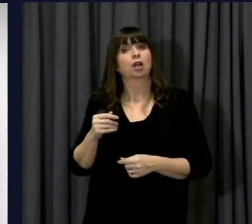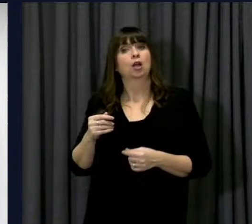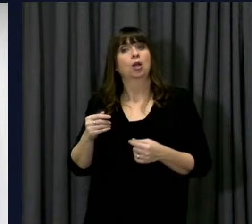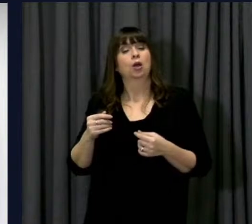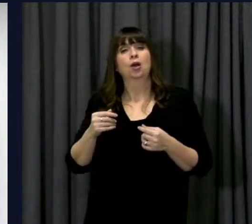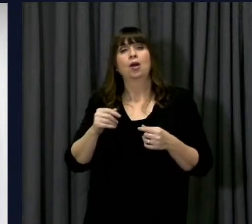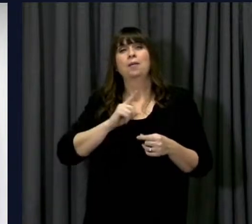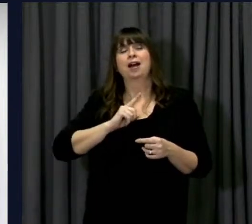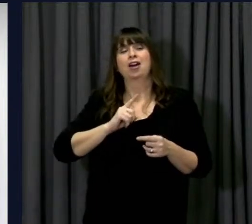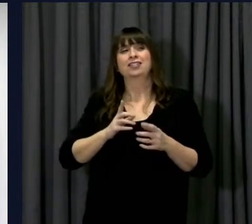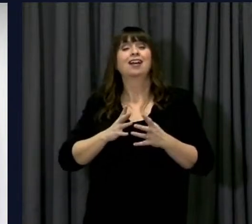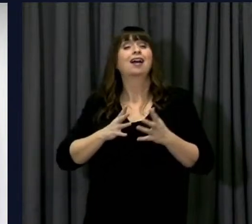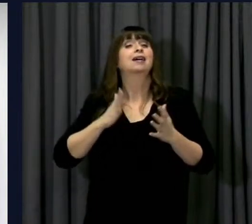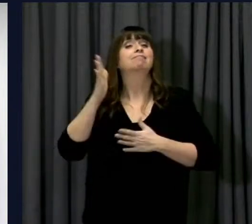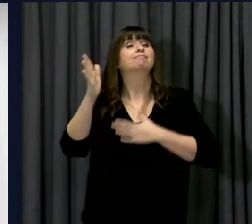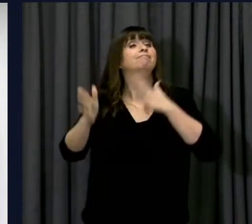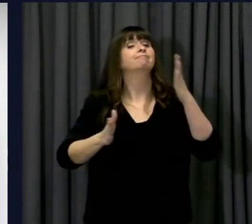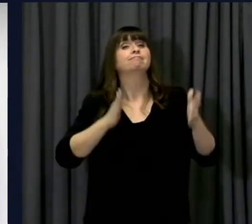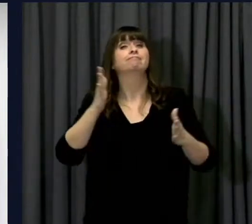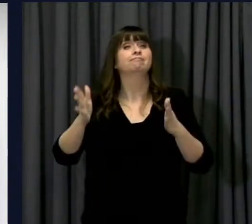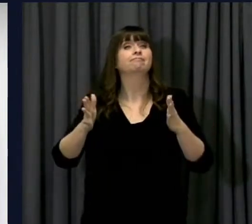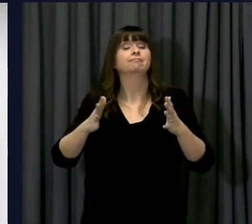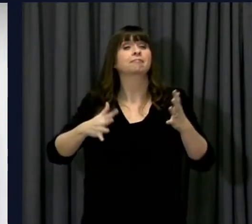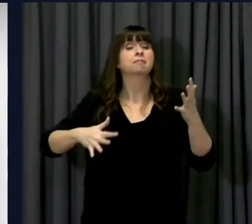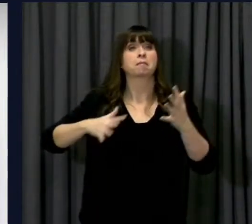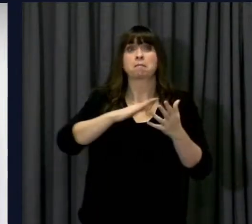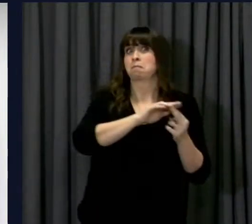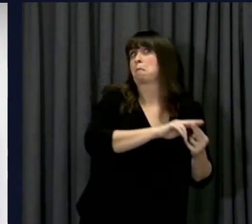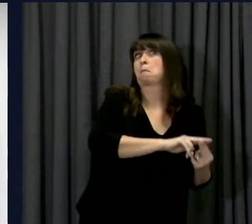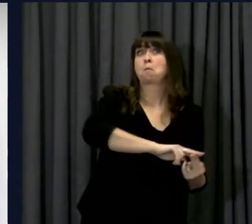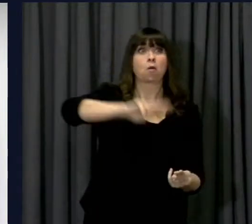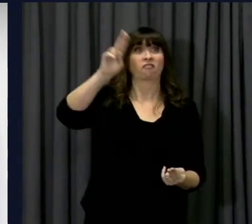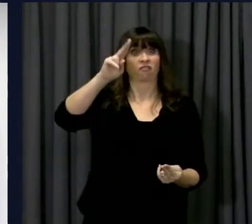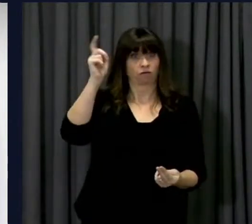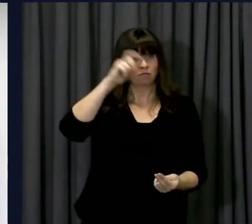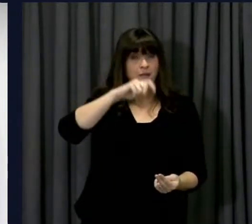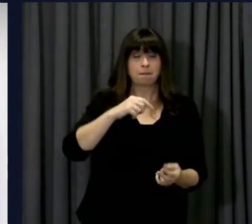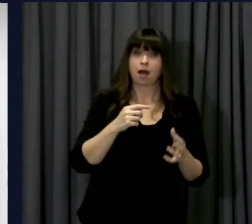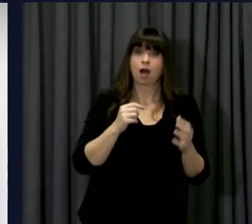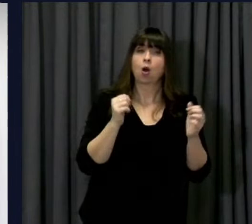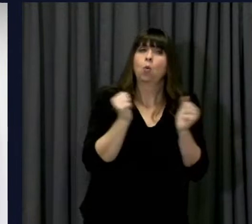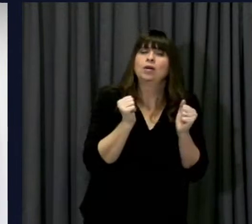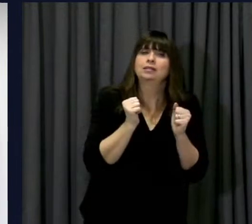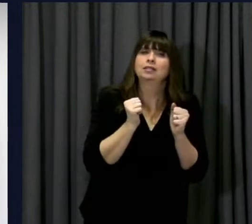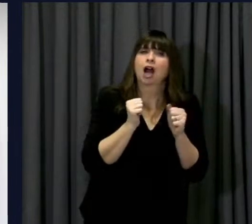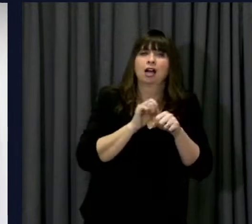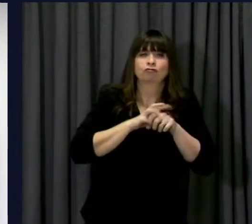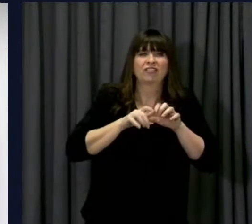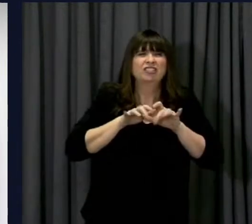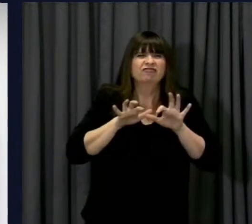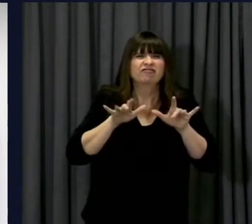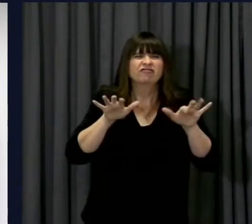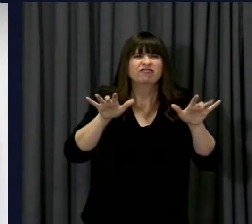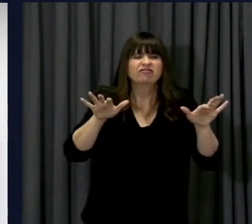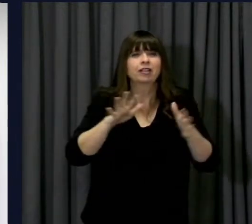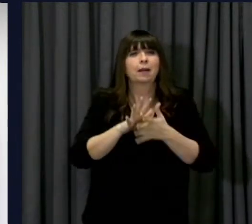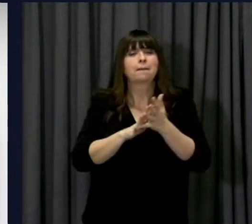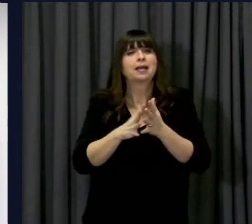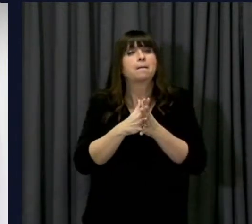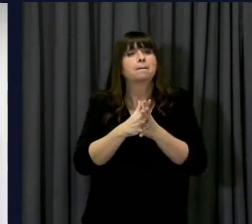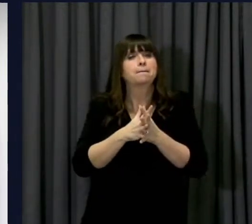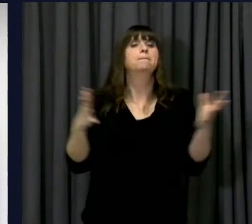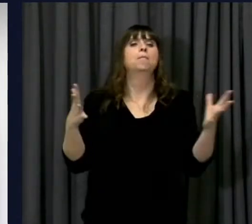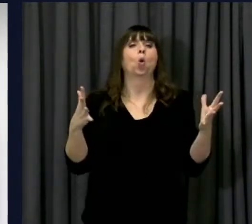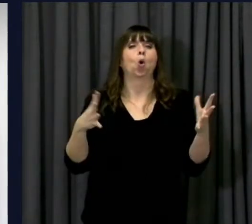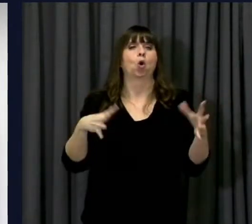because community transmission rates have increased so rapidly through the autumn and the winter, that more people will have got